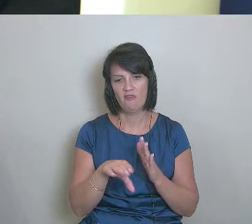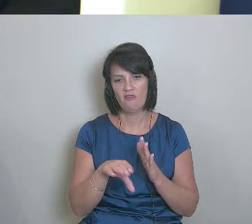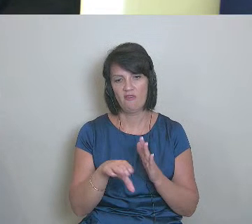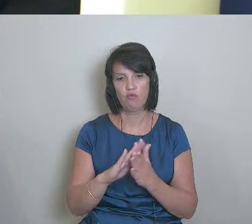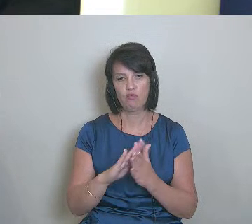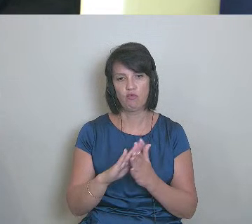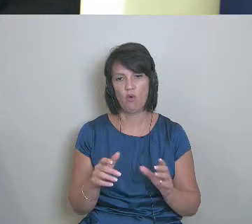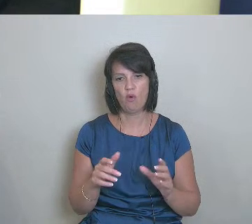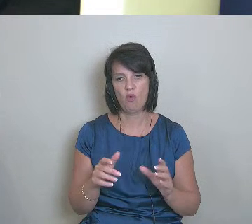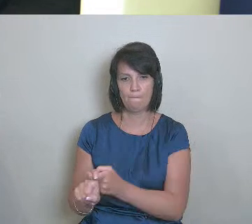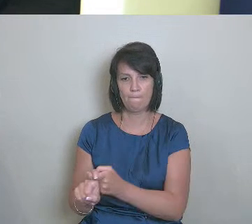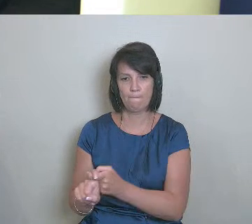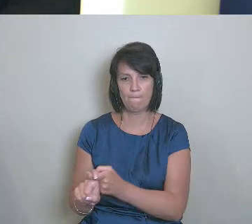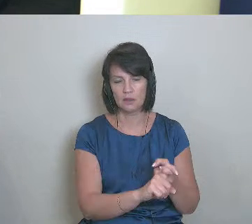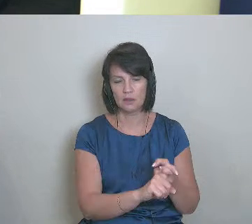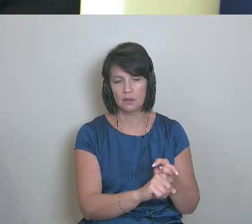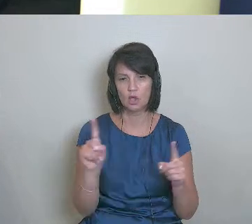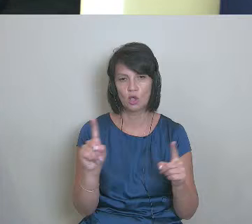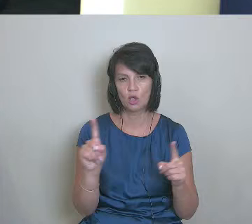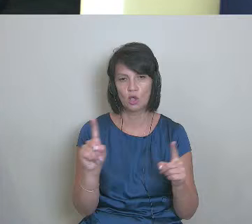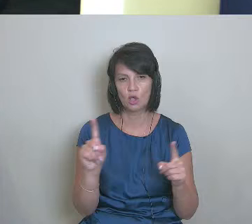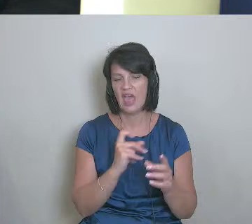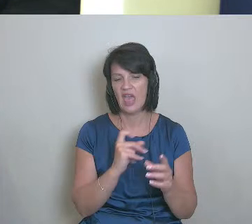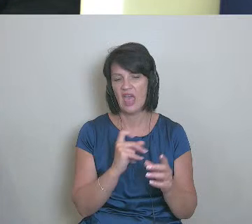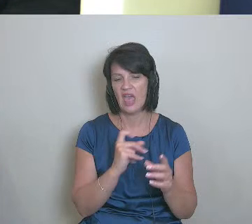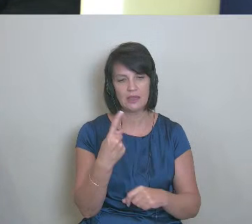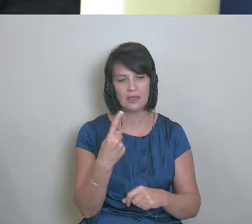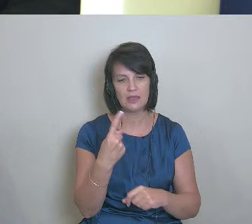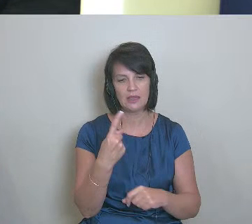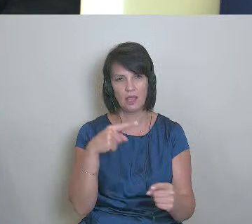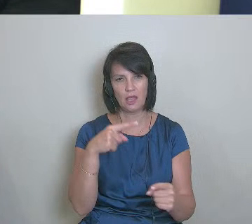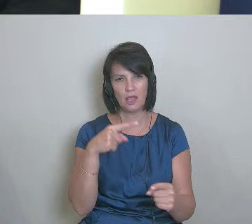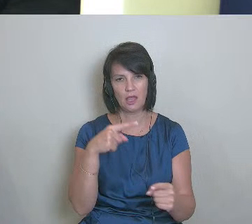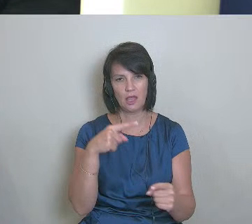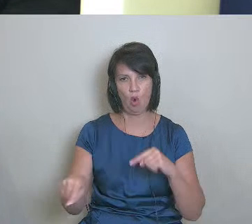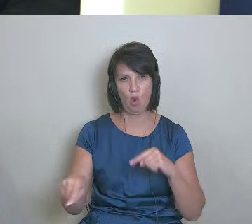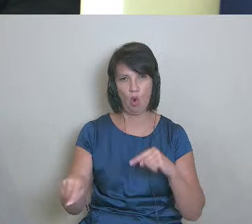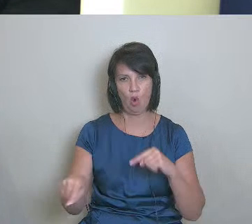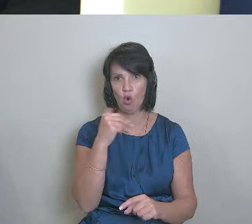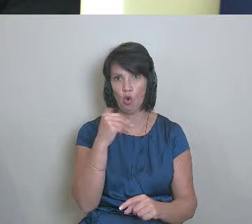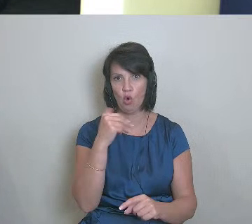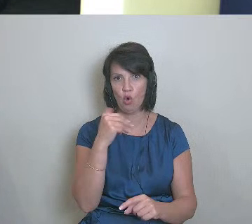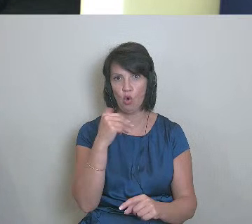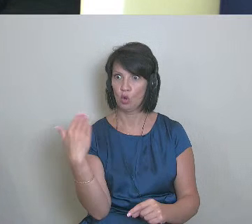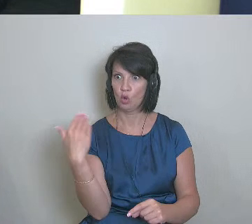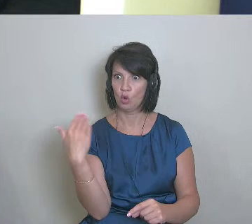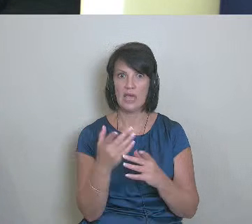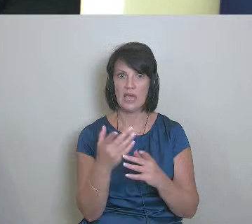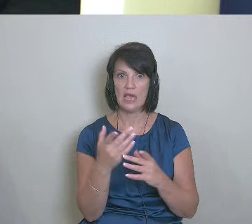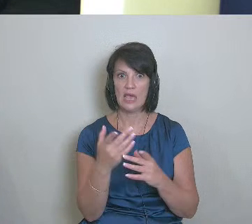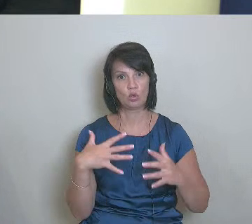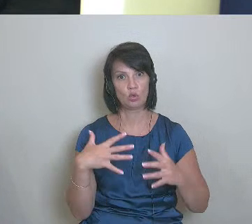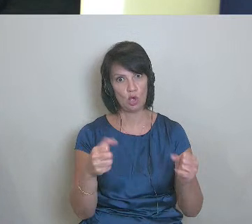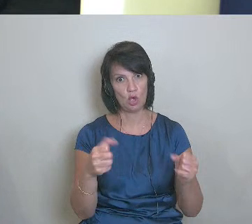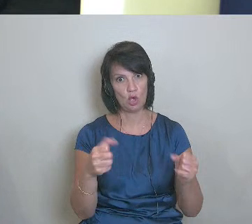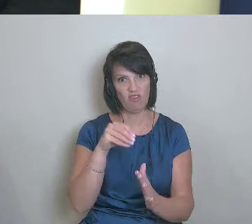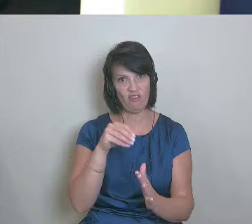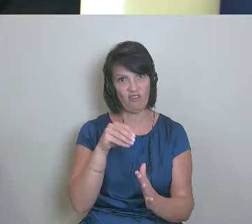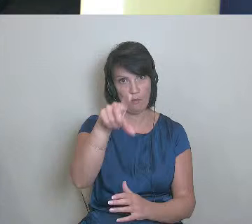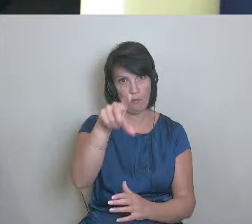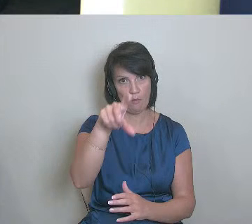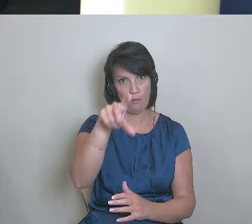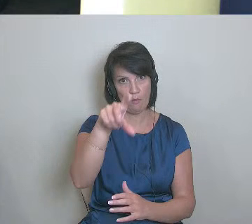elections amid a pandemic. To avoid any conflicts when on the one hand there is a threat